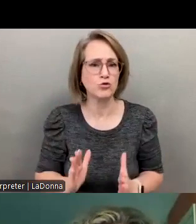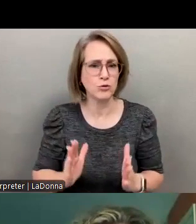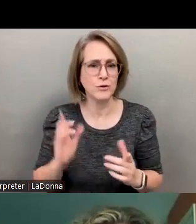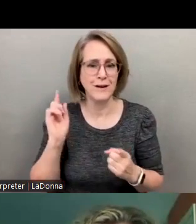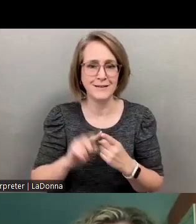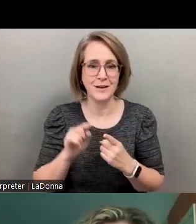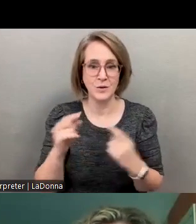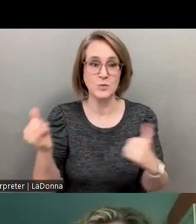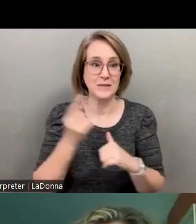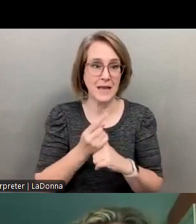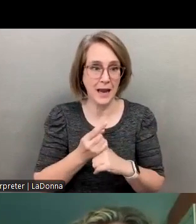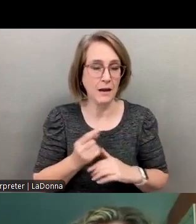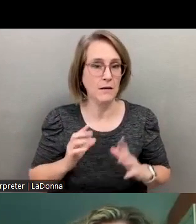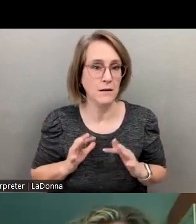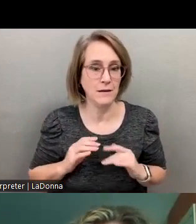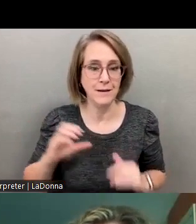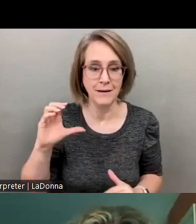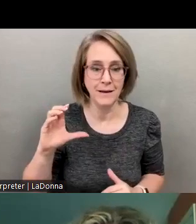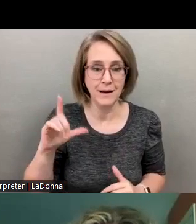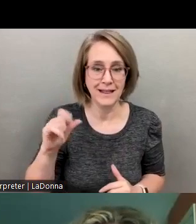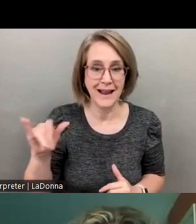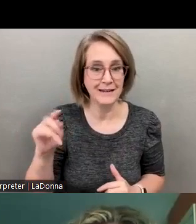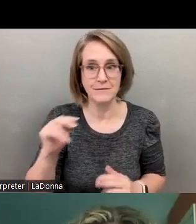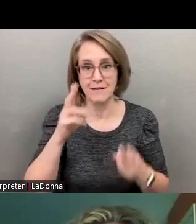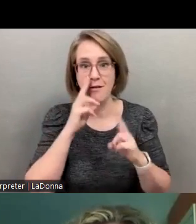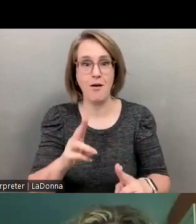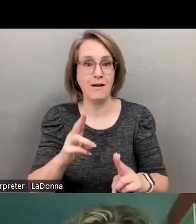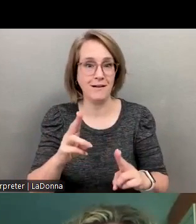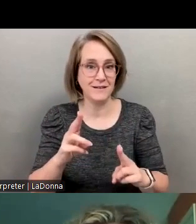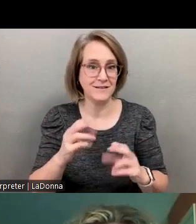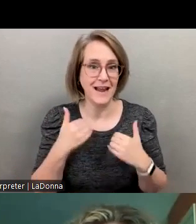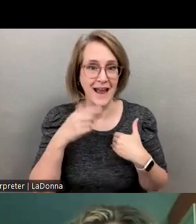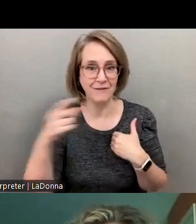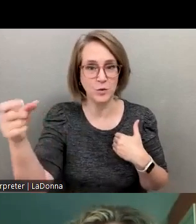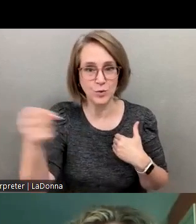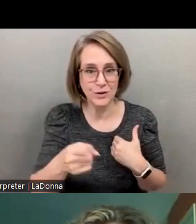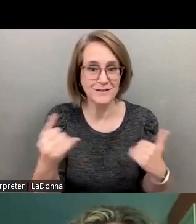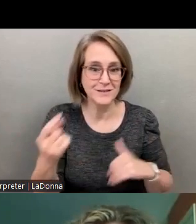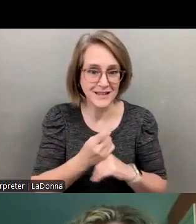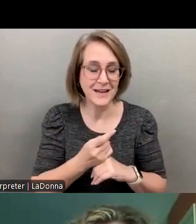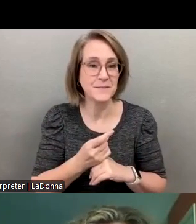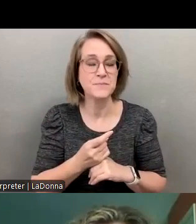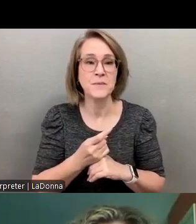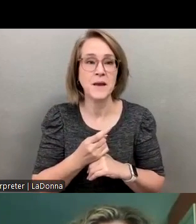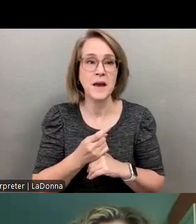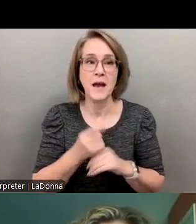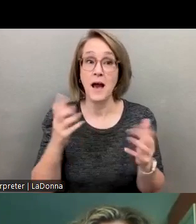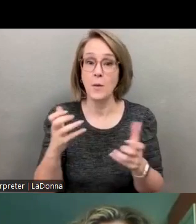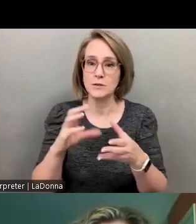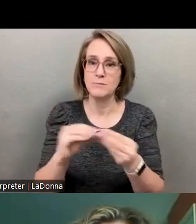this piece. And Clayton, it is such an honor to have you on. I do want to just